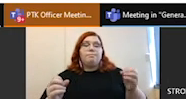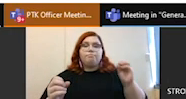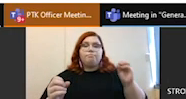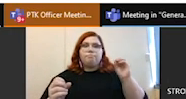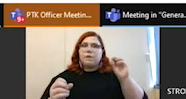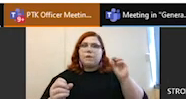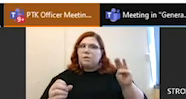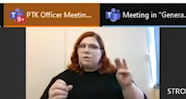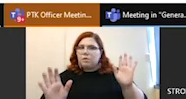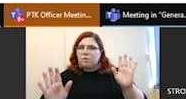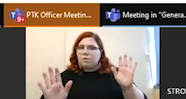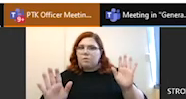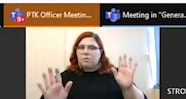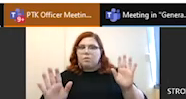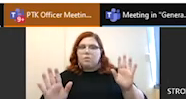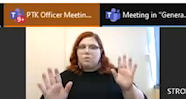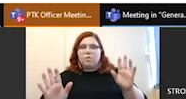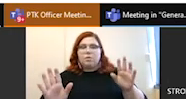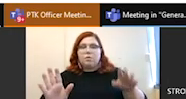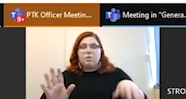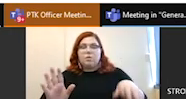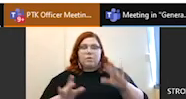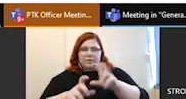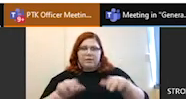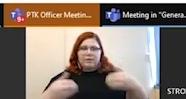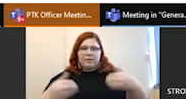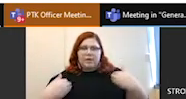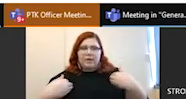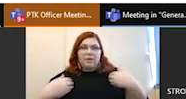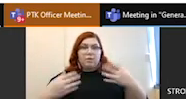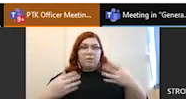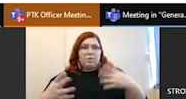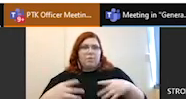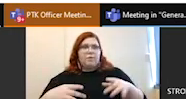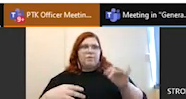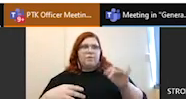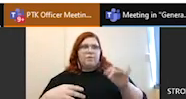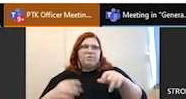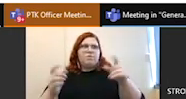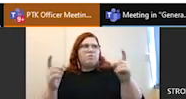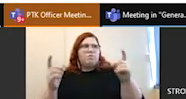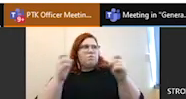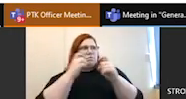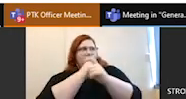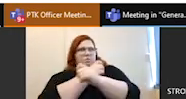does include text. Oh, this one's even more complex than I remember it.